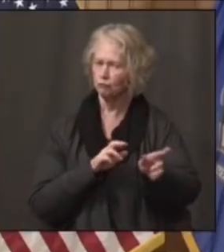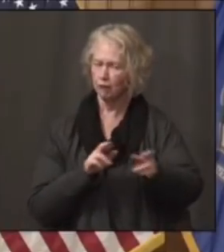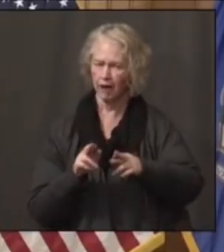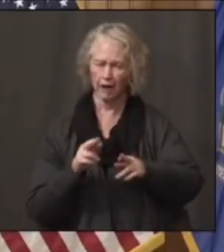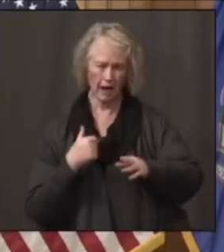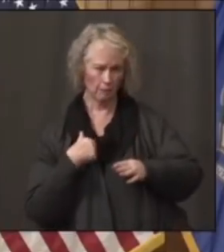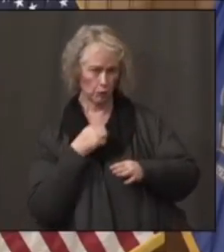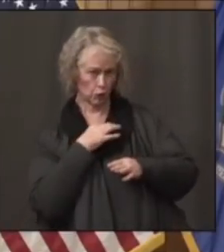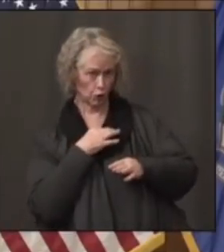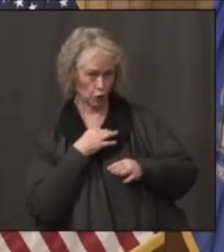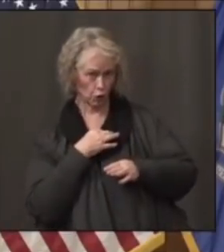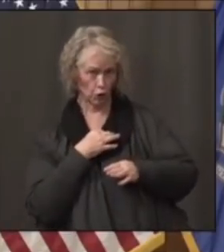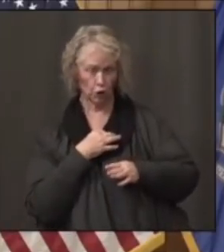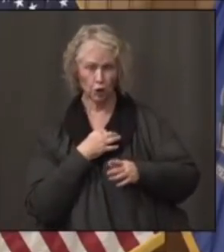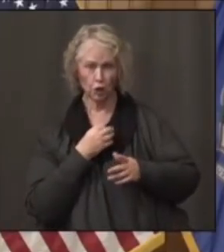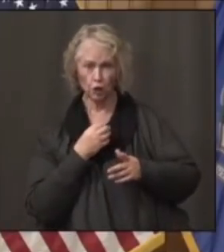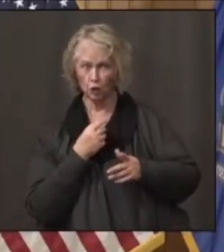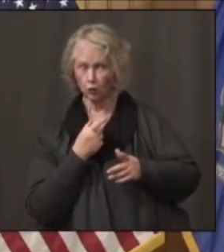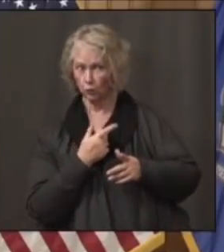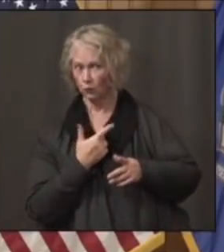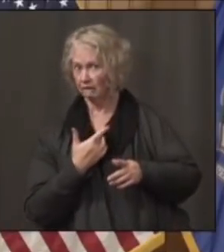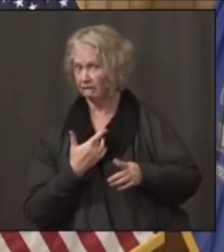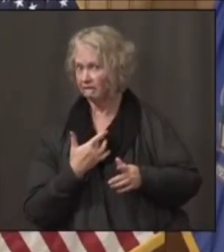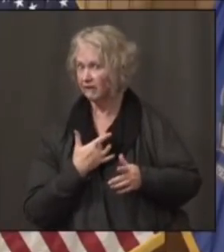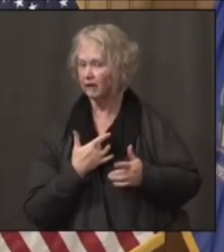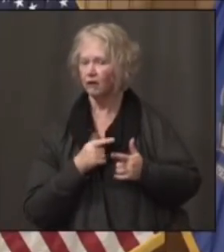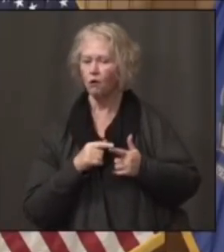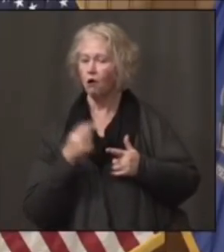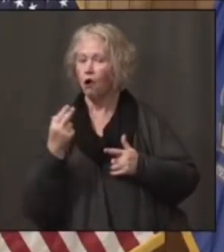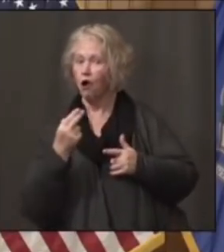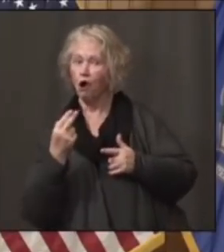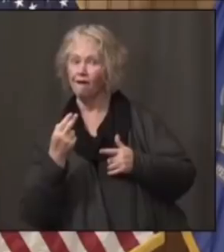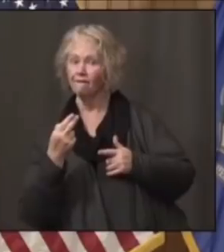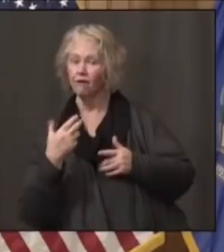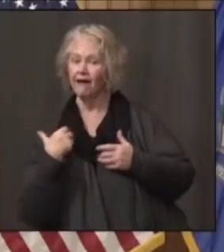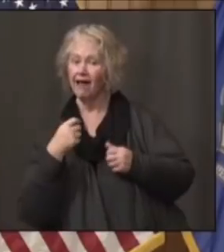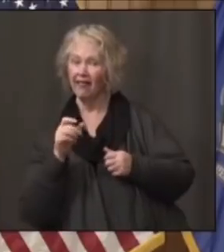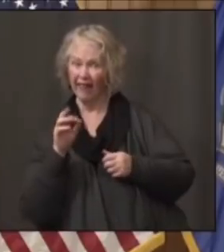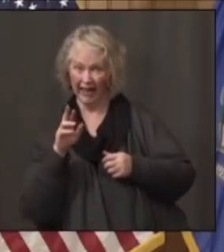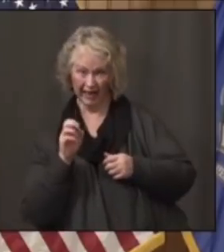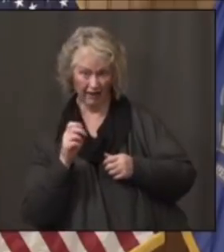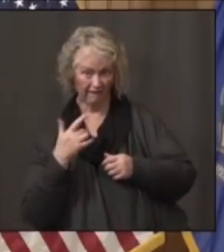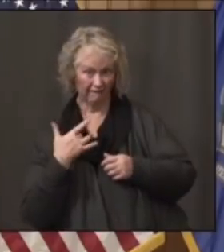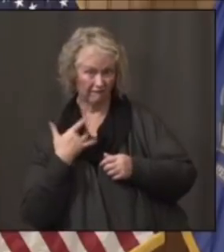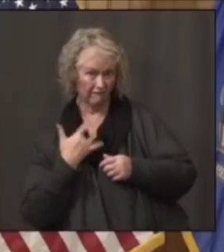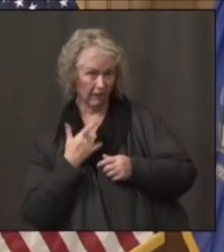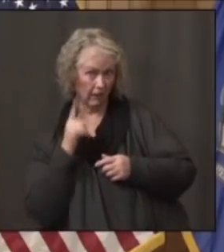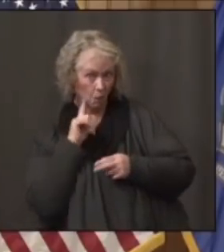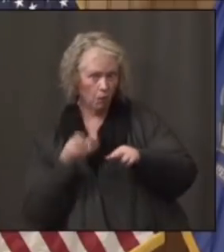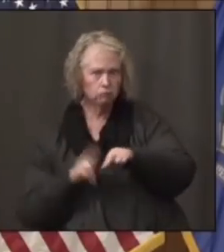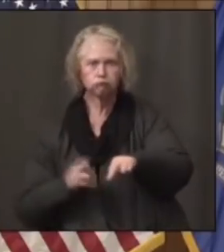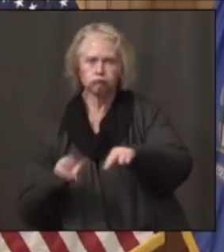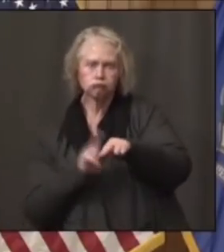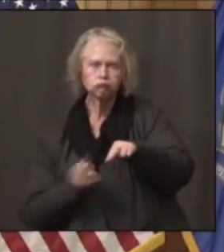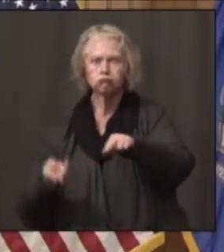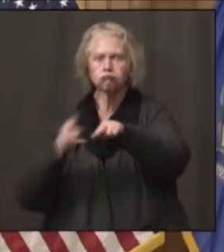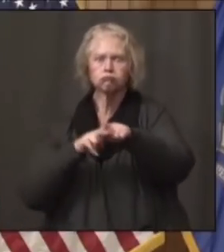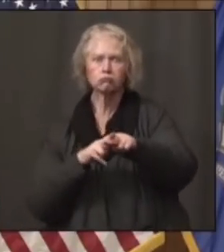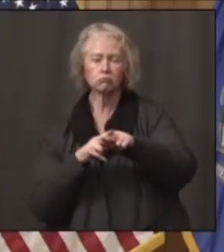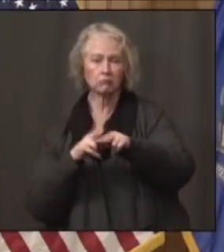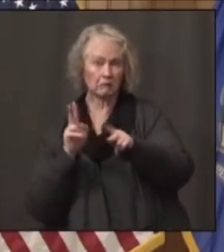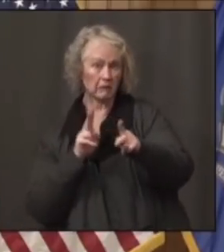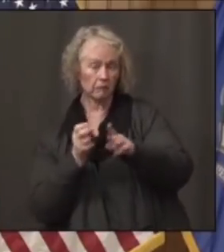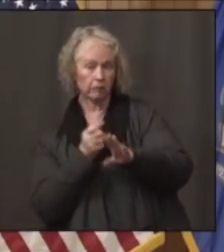just wondering, is this some kind of signal that you or that Hartford Healthcare thinks that hospitalizations are going to continue to increase